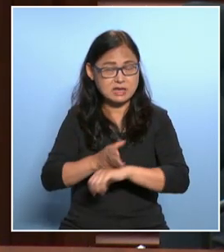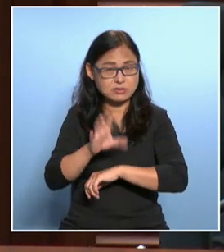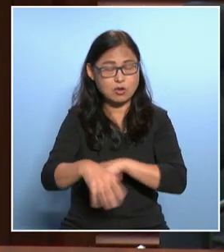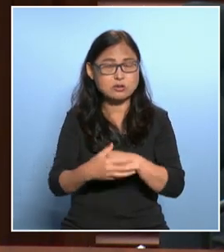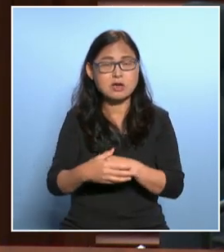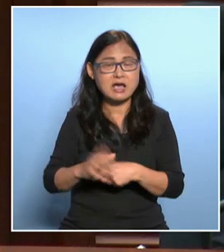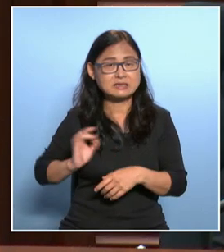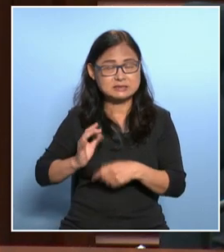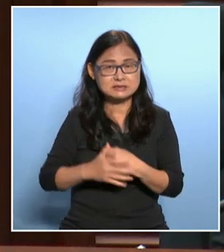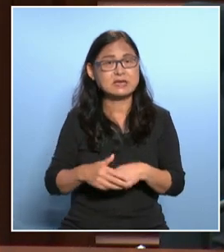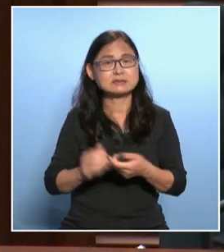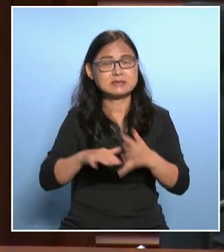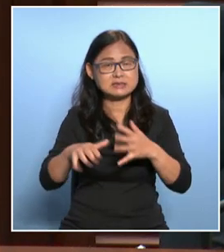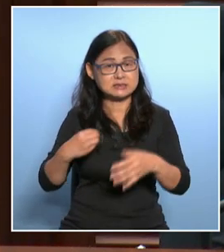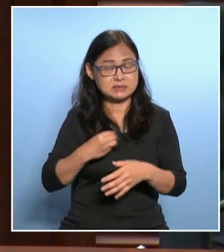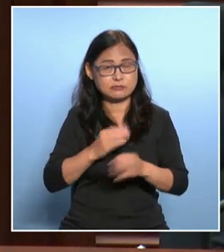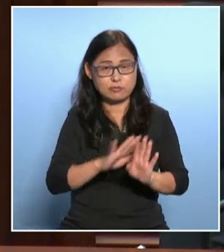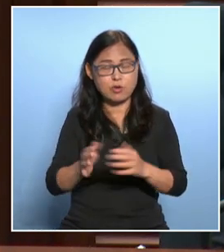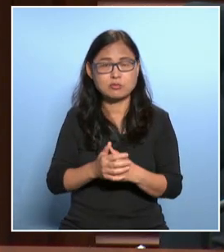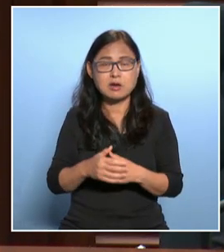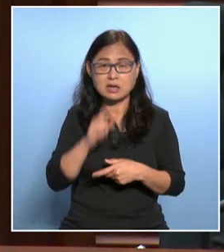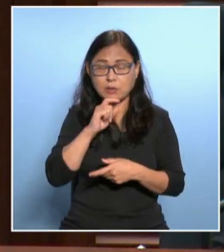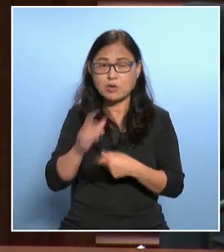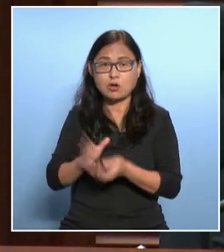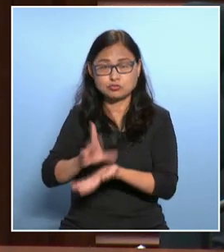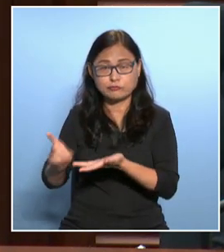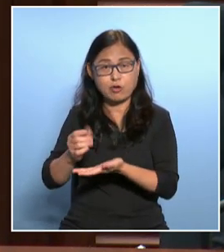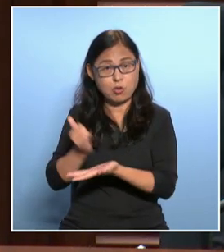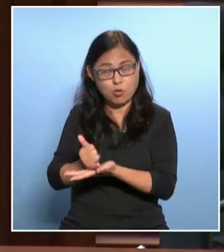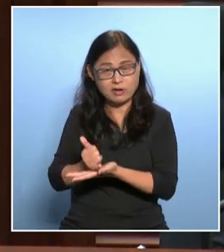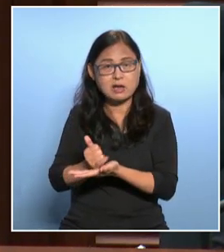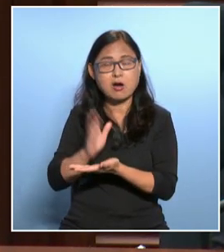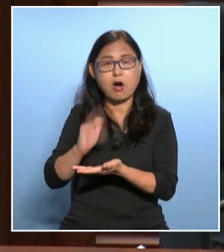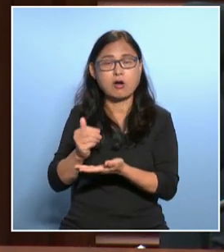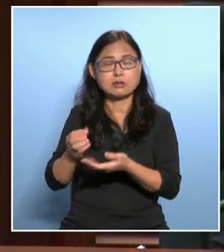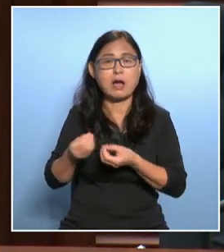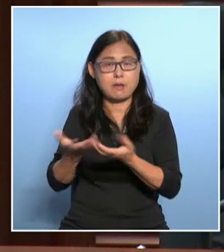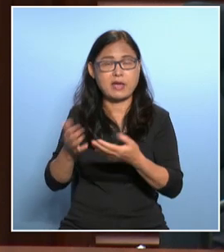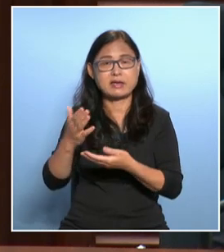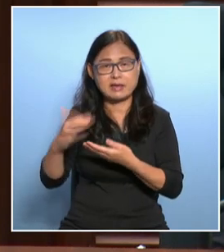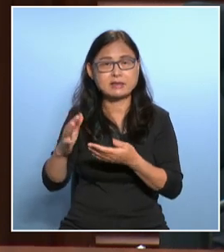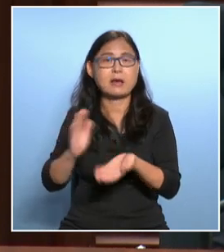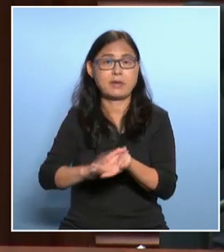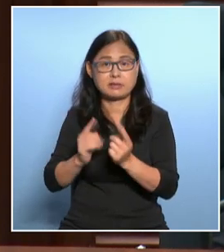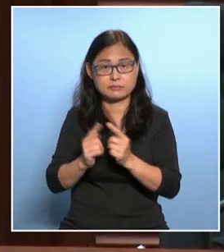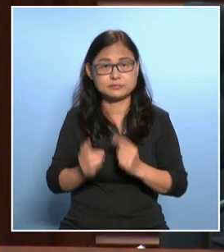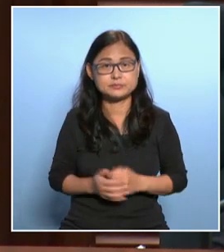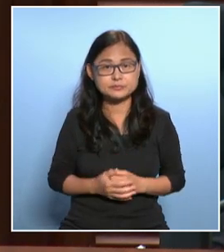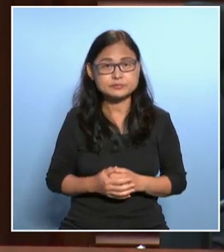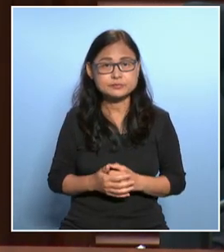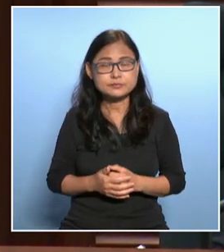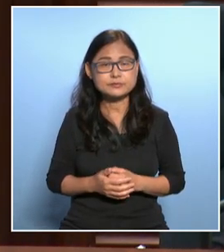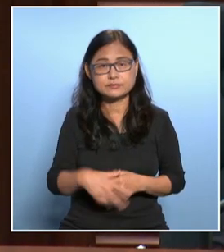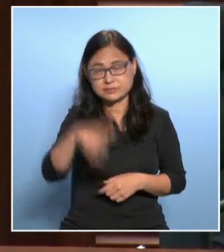And patients may choose to seek primary healthcare services at the community level. This can free